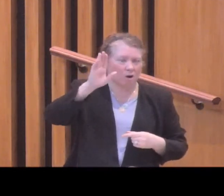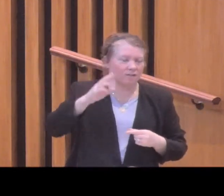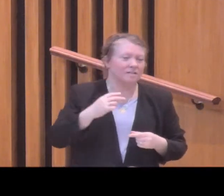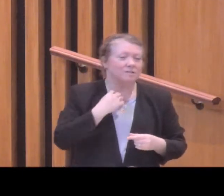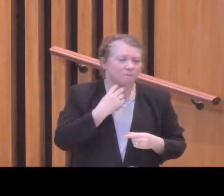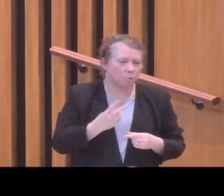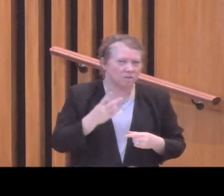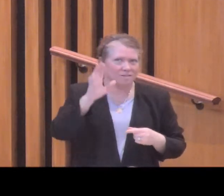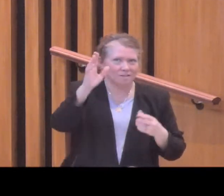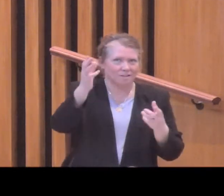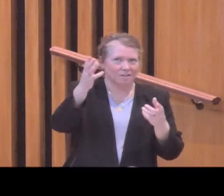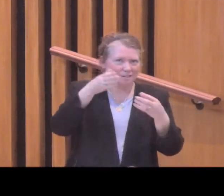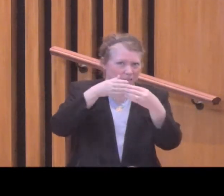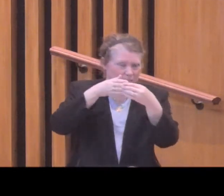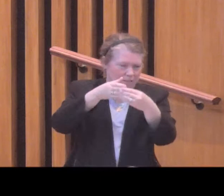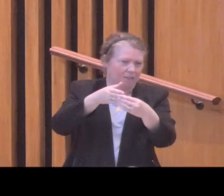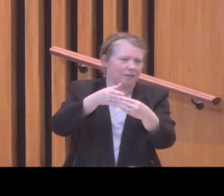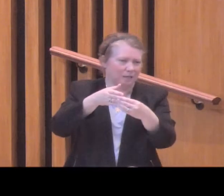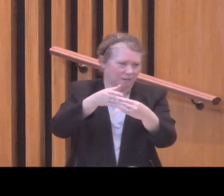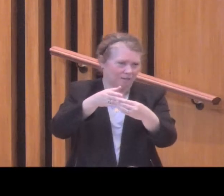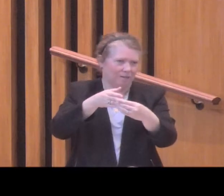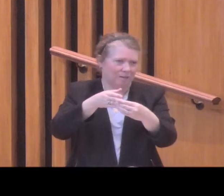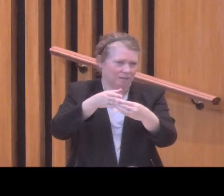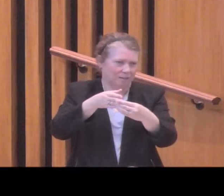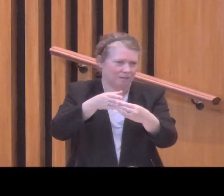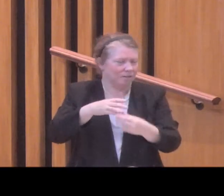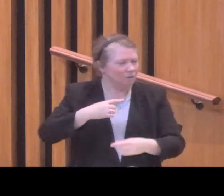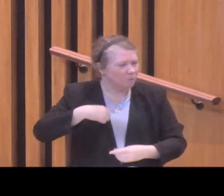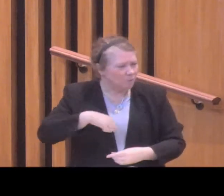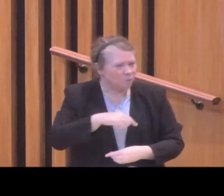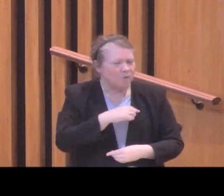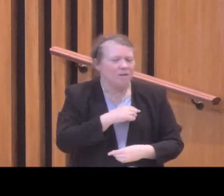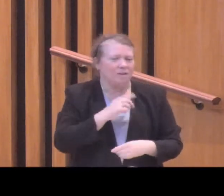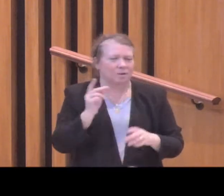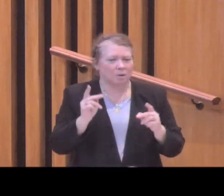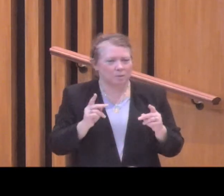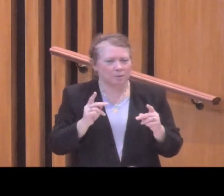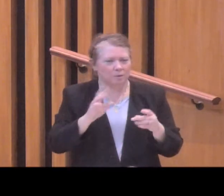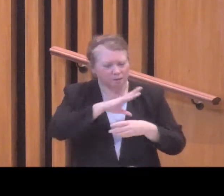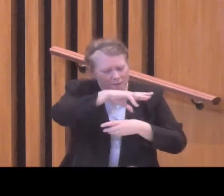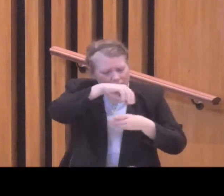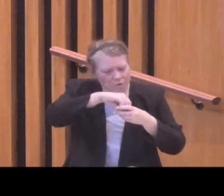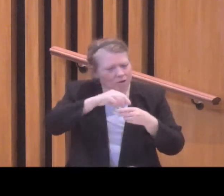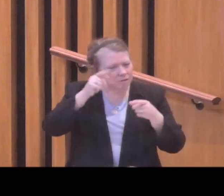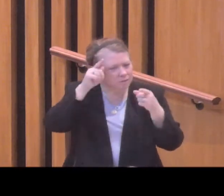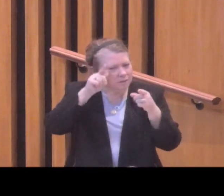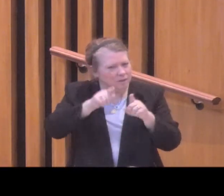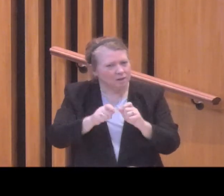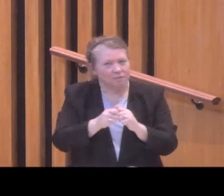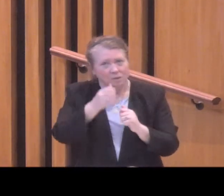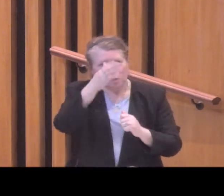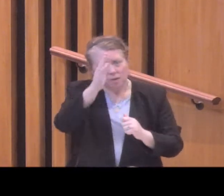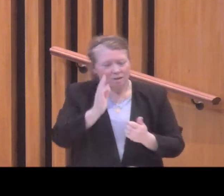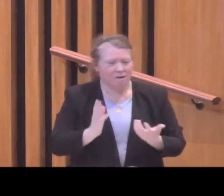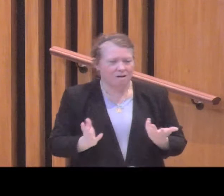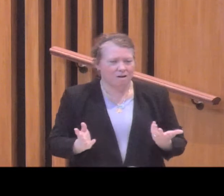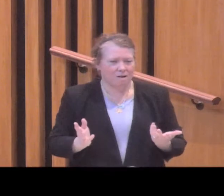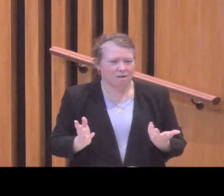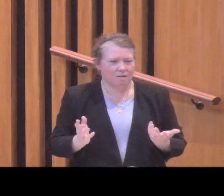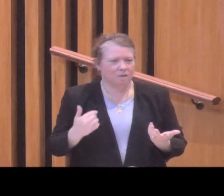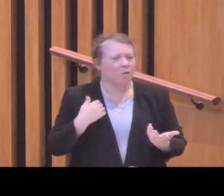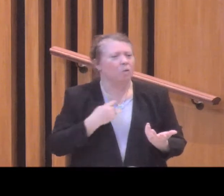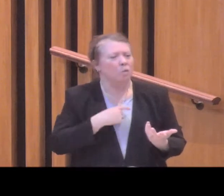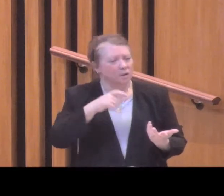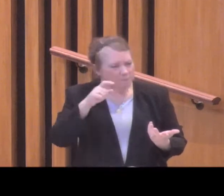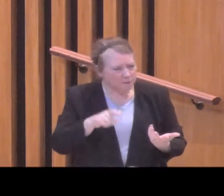hear the good news that we are people of a covenant called to be faithful to the way of